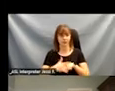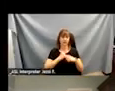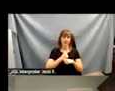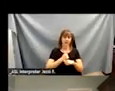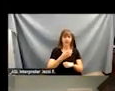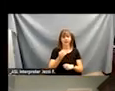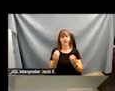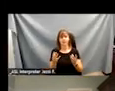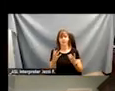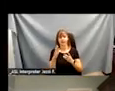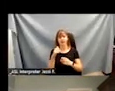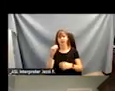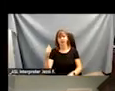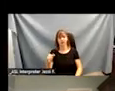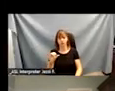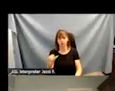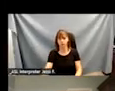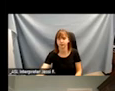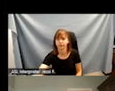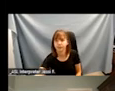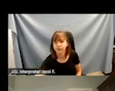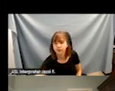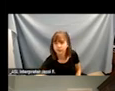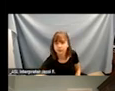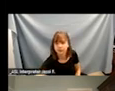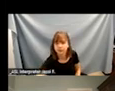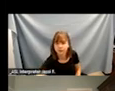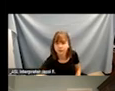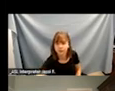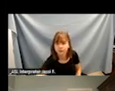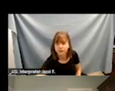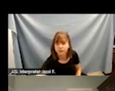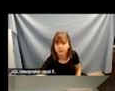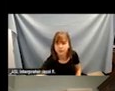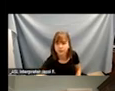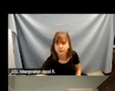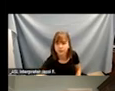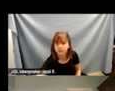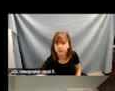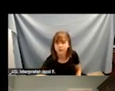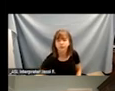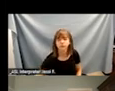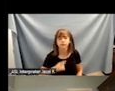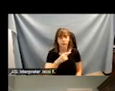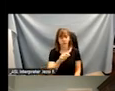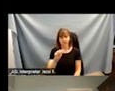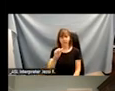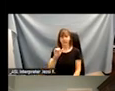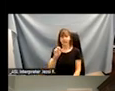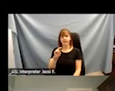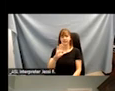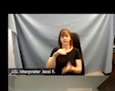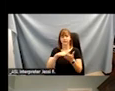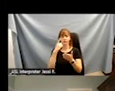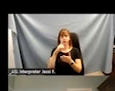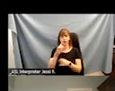many of others of our constituents. So the AIMS Center for Entrepreneurship and Innovation, we are an interdisciplinary center. So what that means